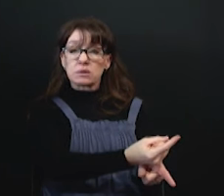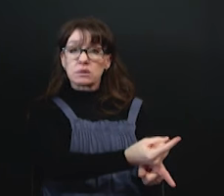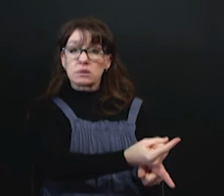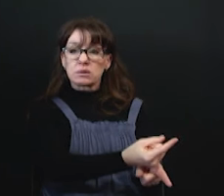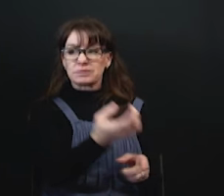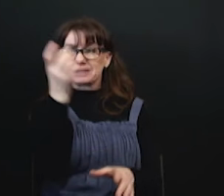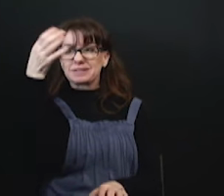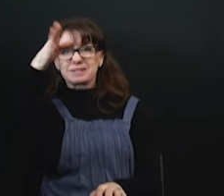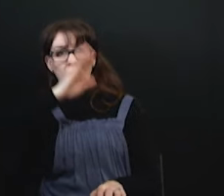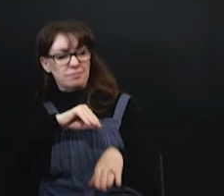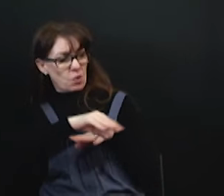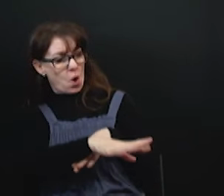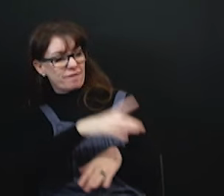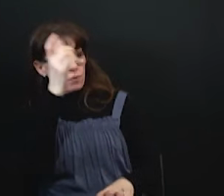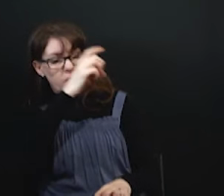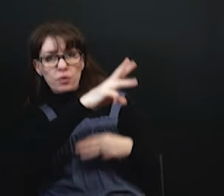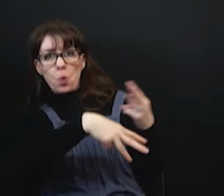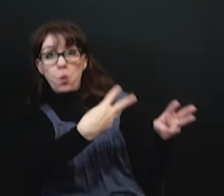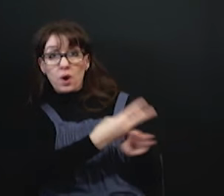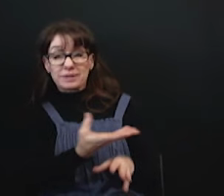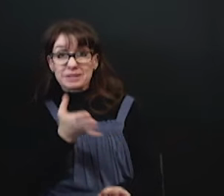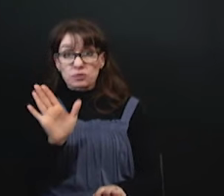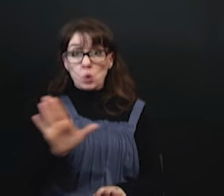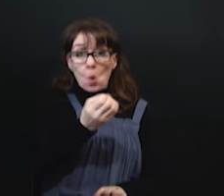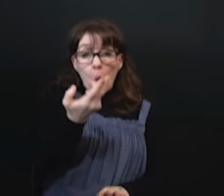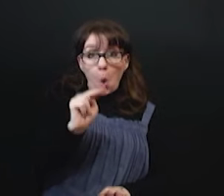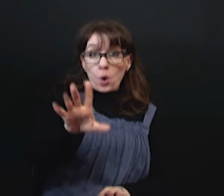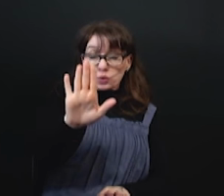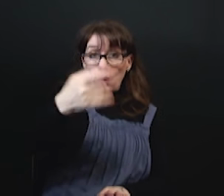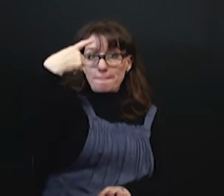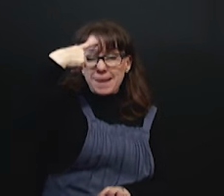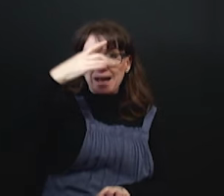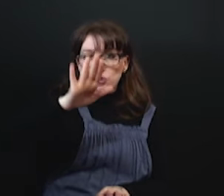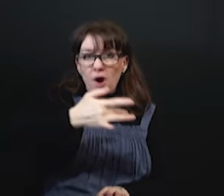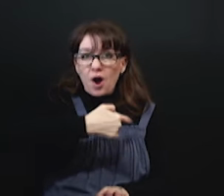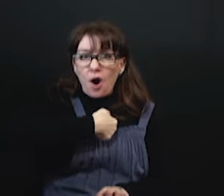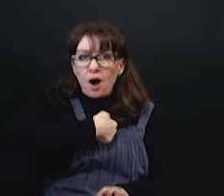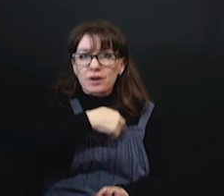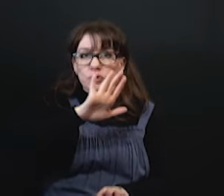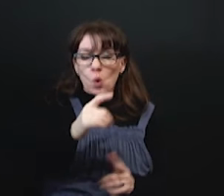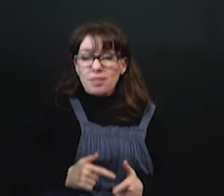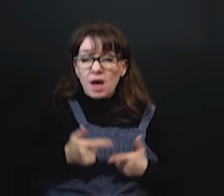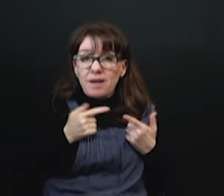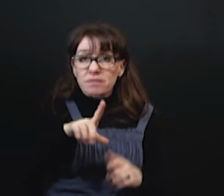Has God made foolish the wisdom of the world in your own mind, in your own heart, in your own life?